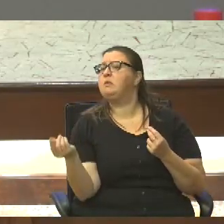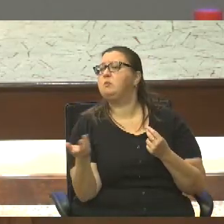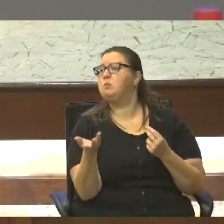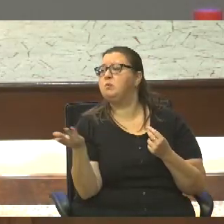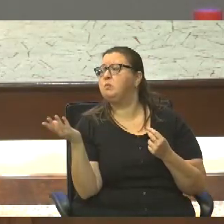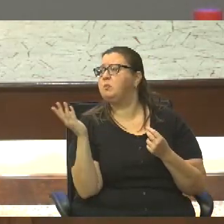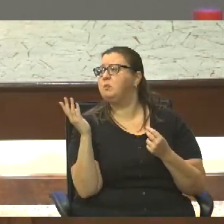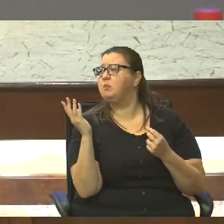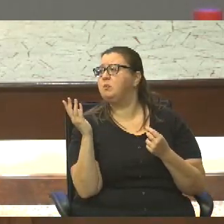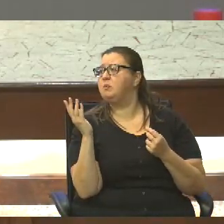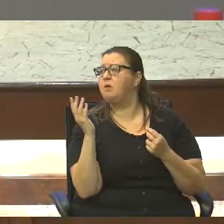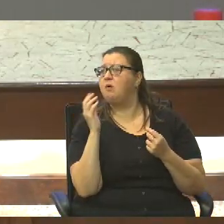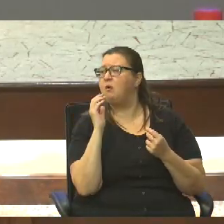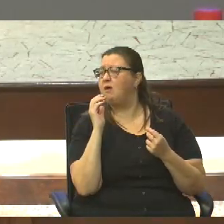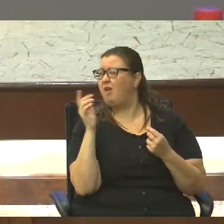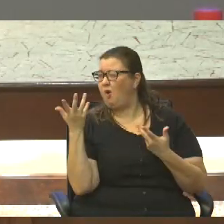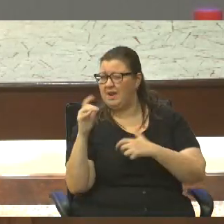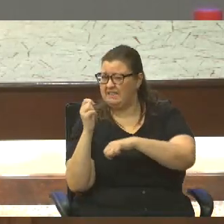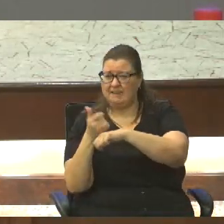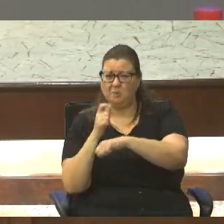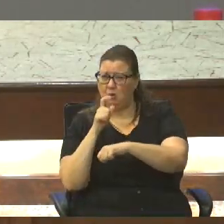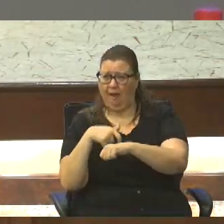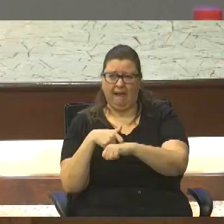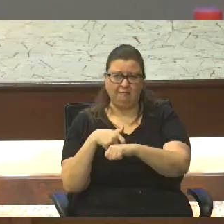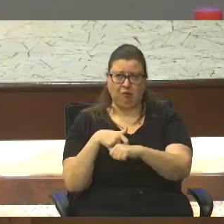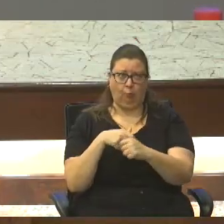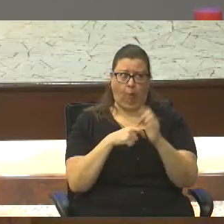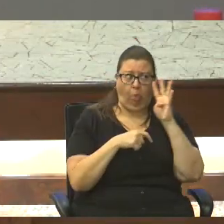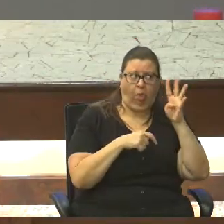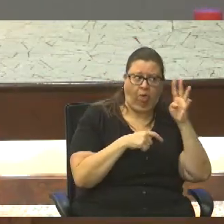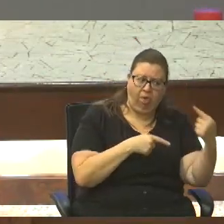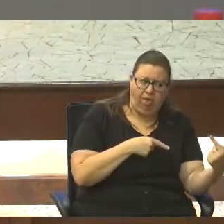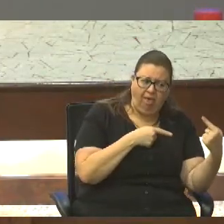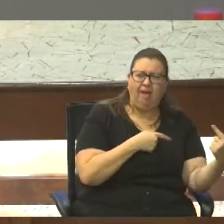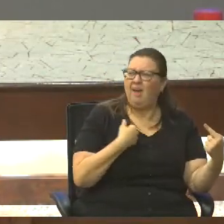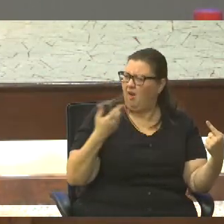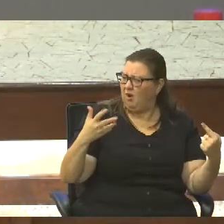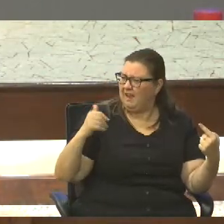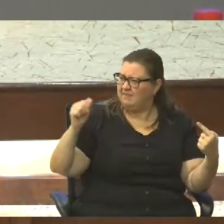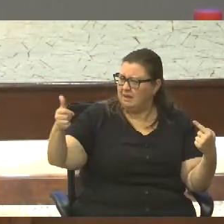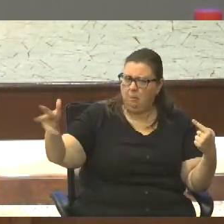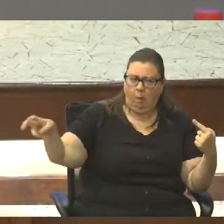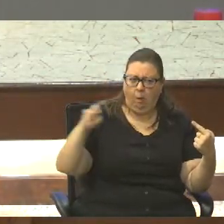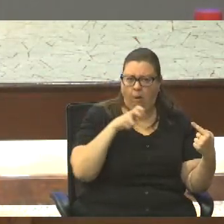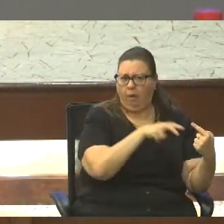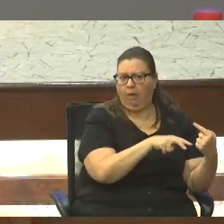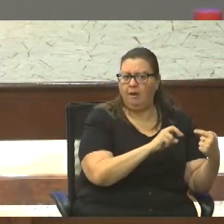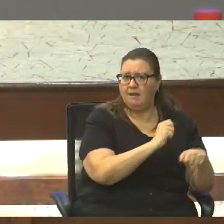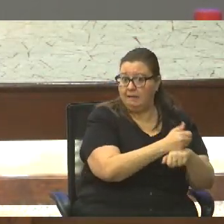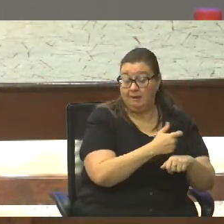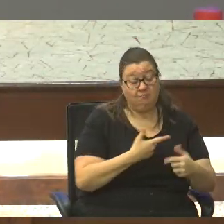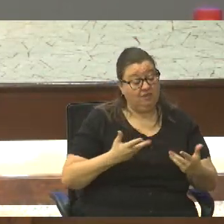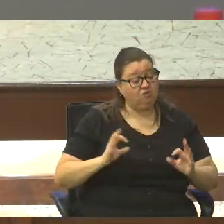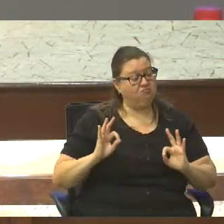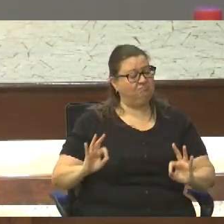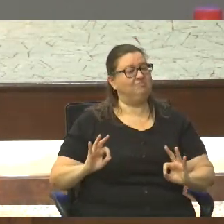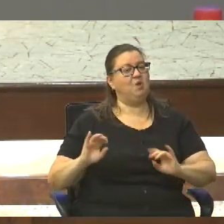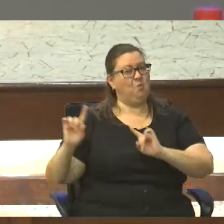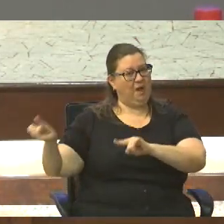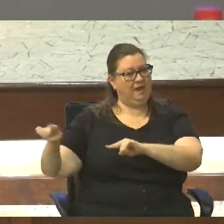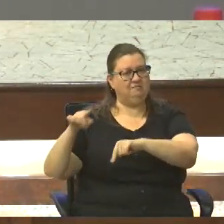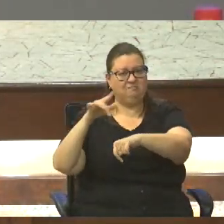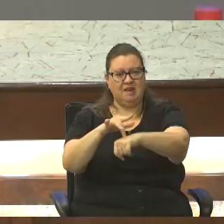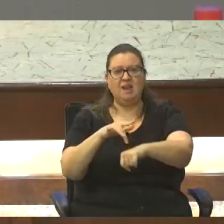Don't try to reinvent the wheel in certain ways, and you've done that too. You've done the site visits, and you've been Again, great on going to